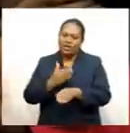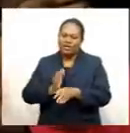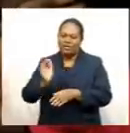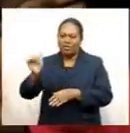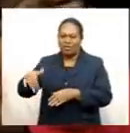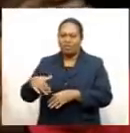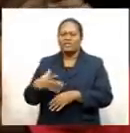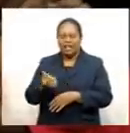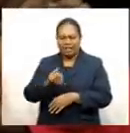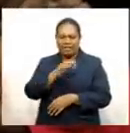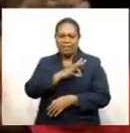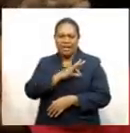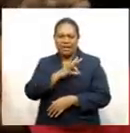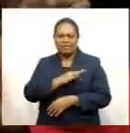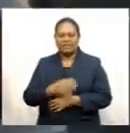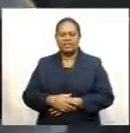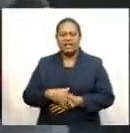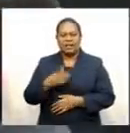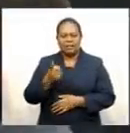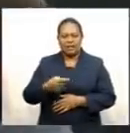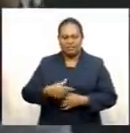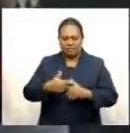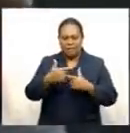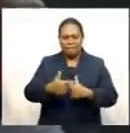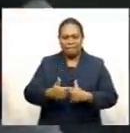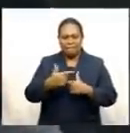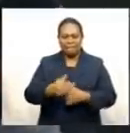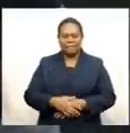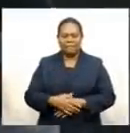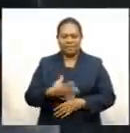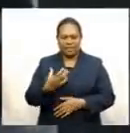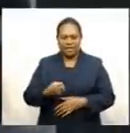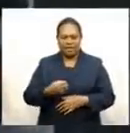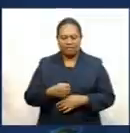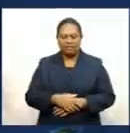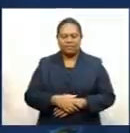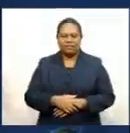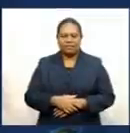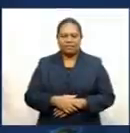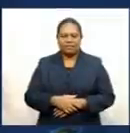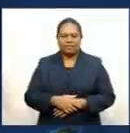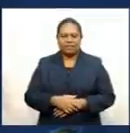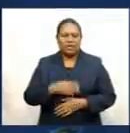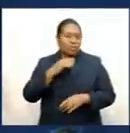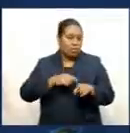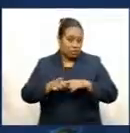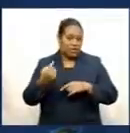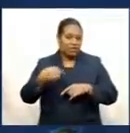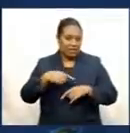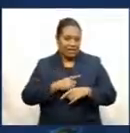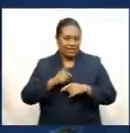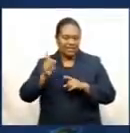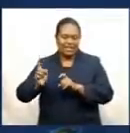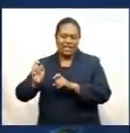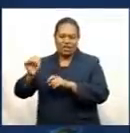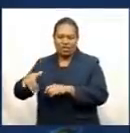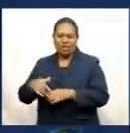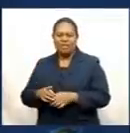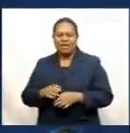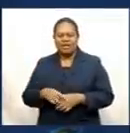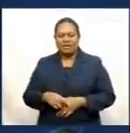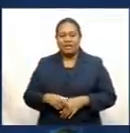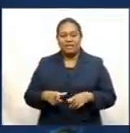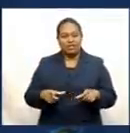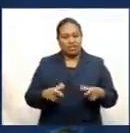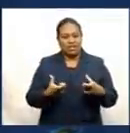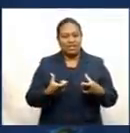its benefits, essential boundaries need to be set. Both of them are at home, and it is pretty challenging to keep them busy while I'm